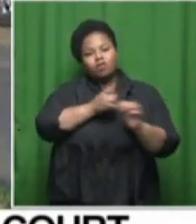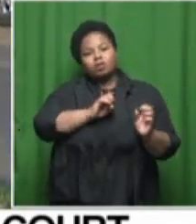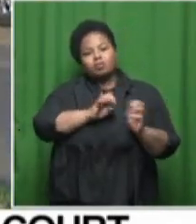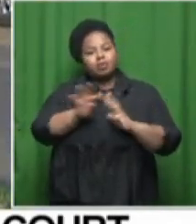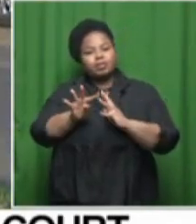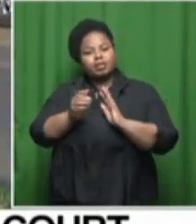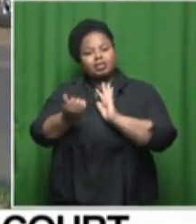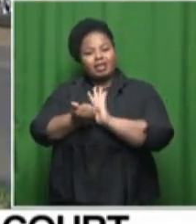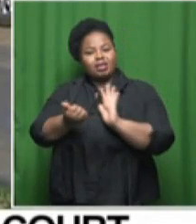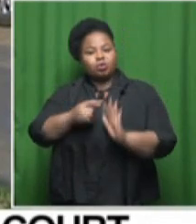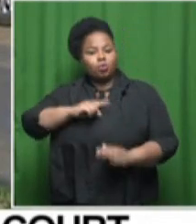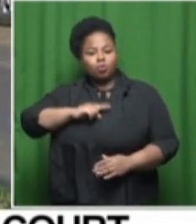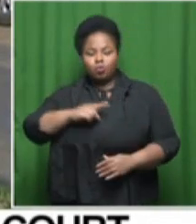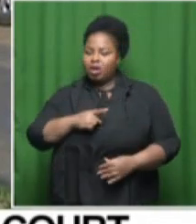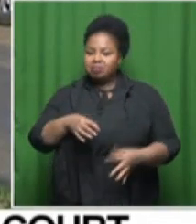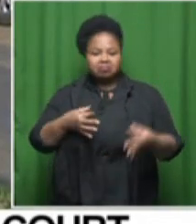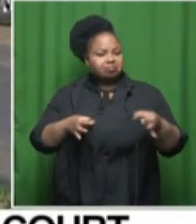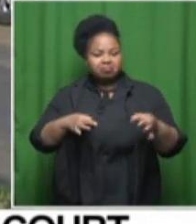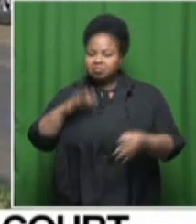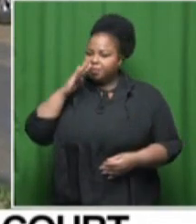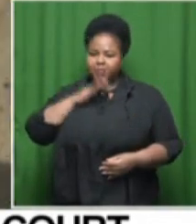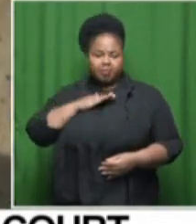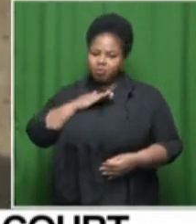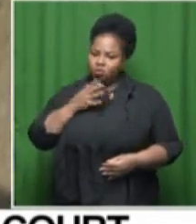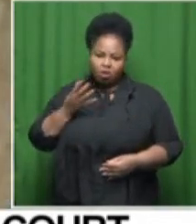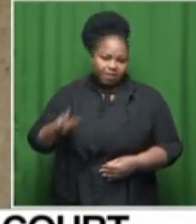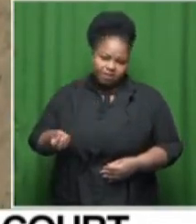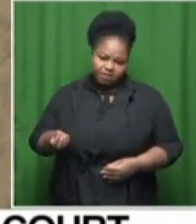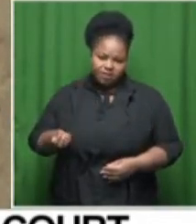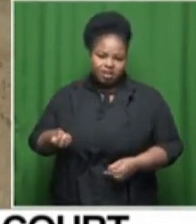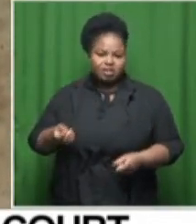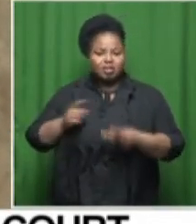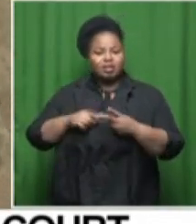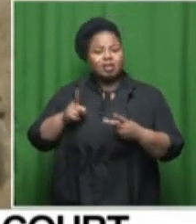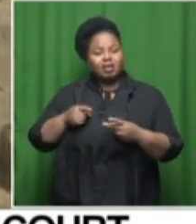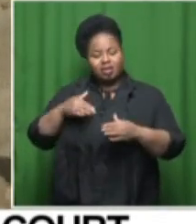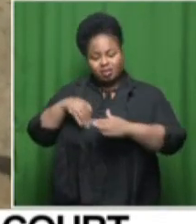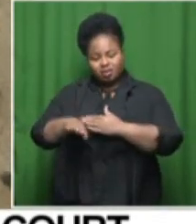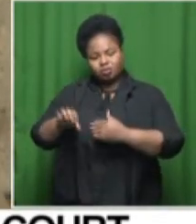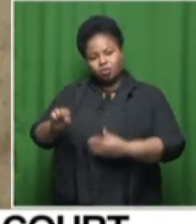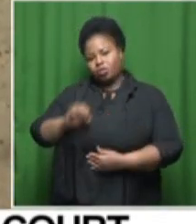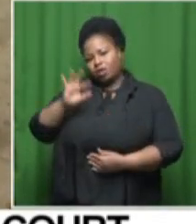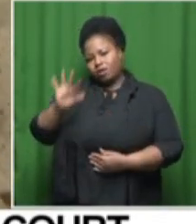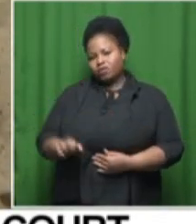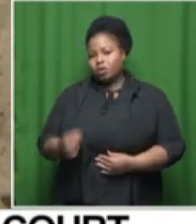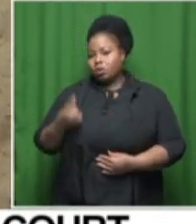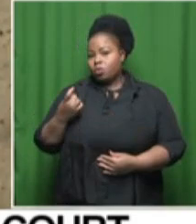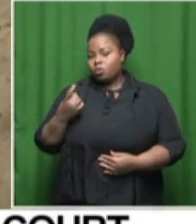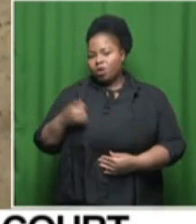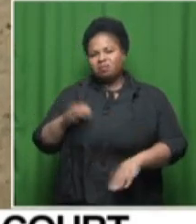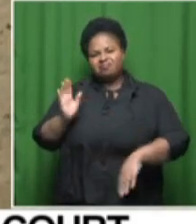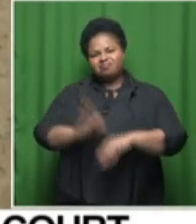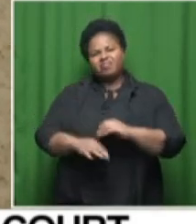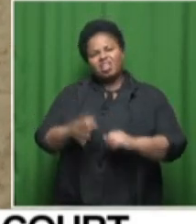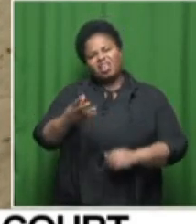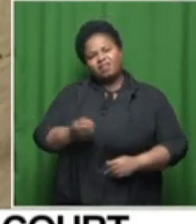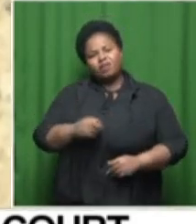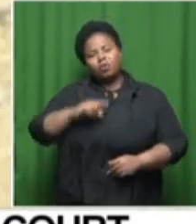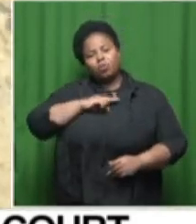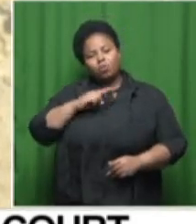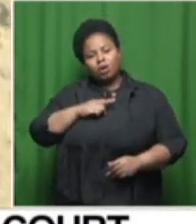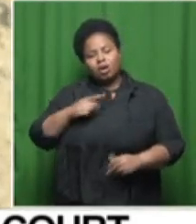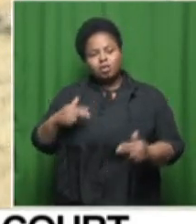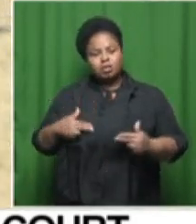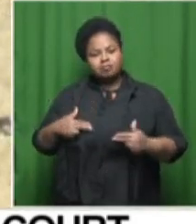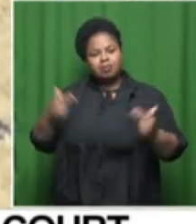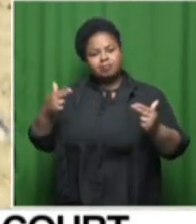for not having the correct documentations, for being in the country. One of them is also facing charges for being in